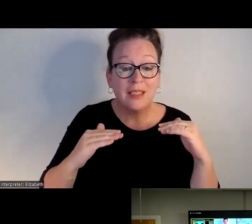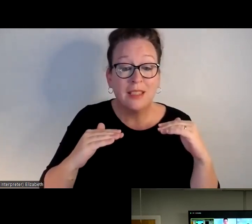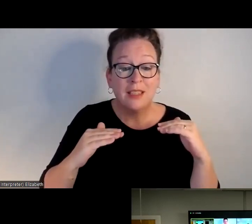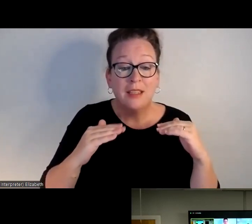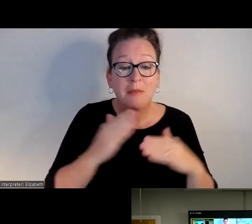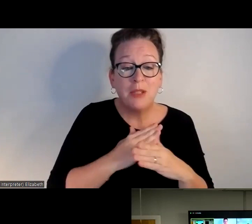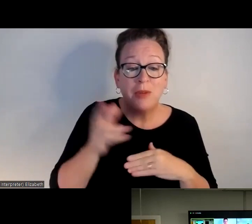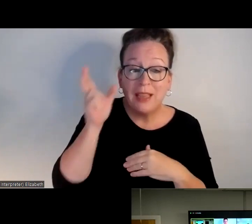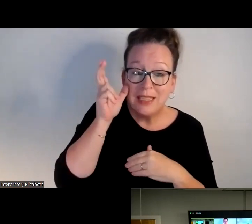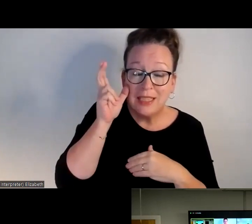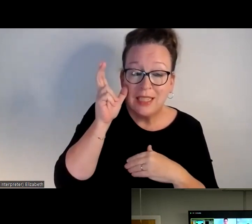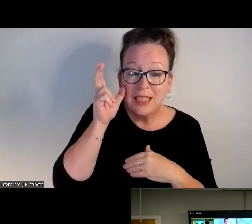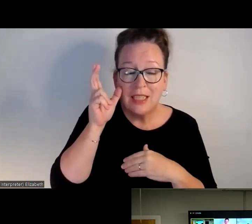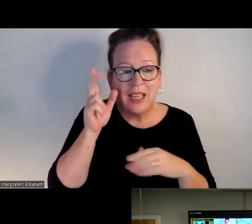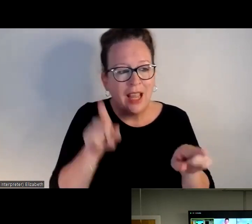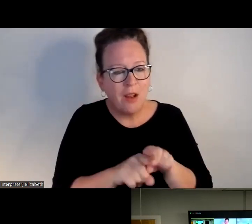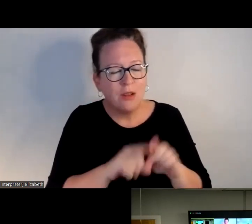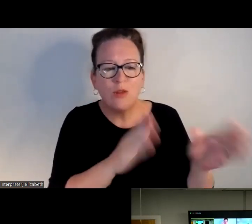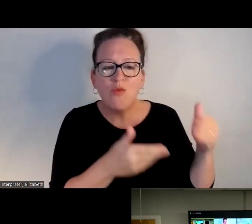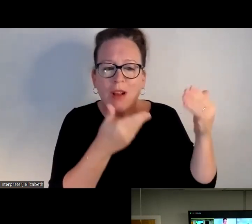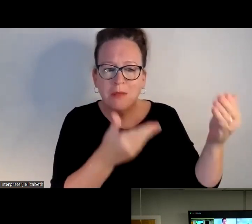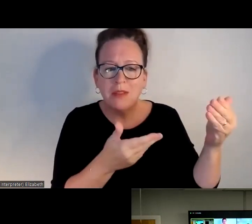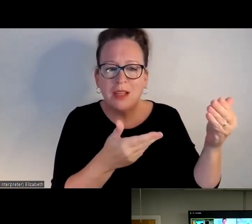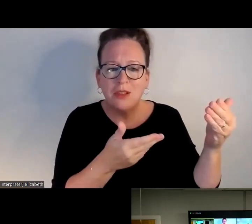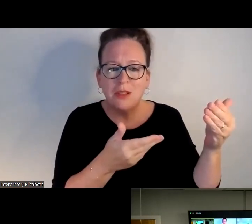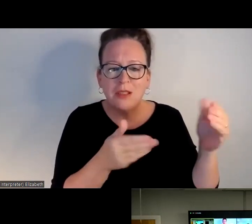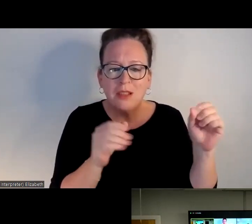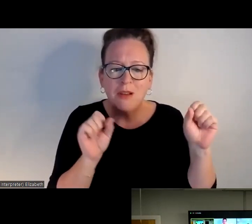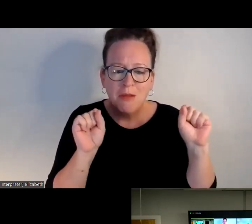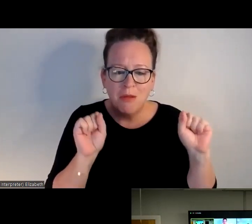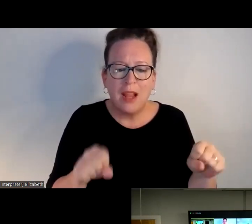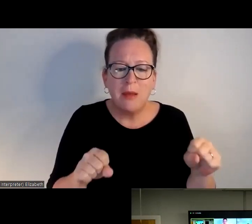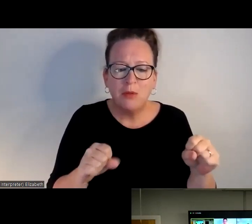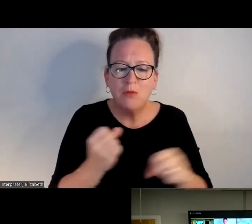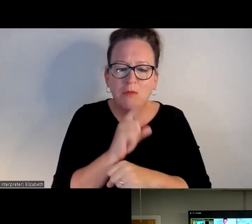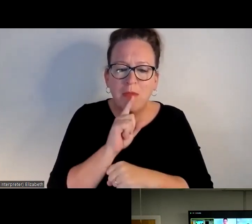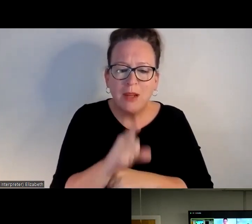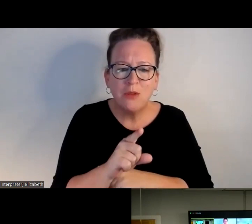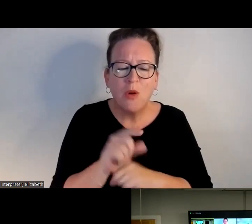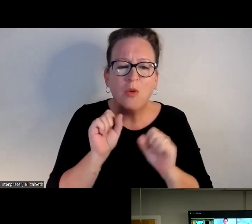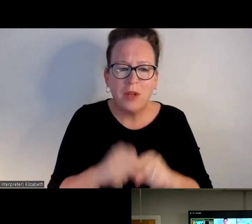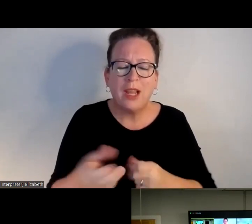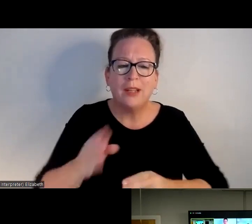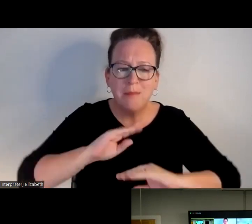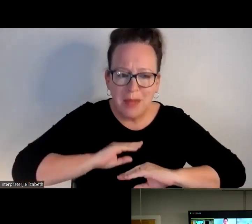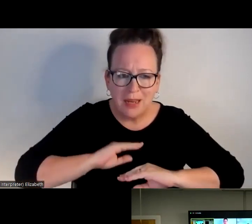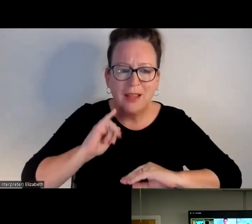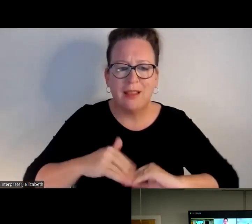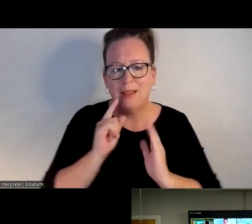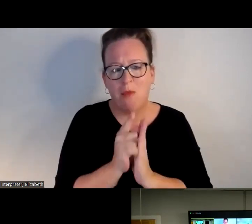listening and recommendations, we are able to ensure that we are actually meeting the moment that we're